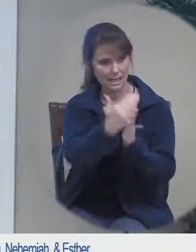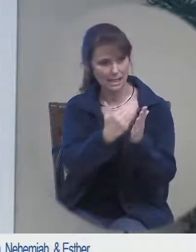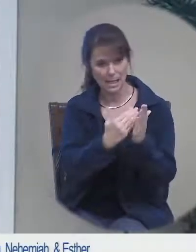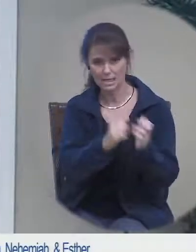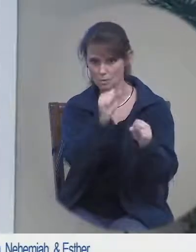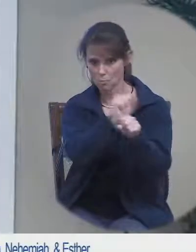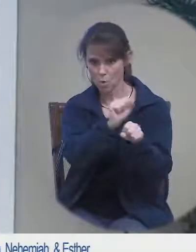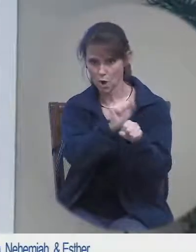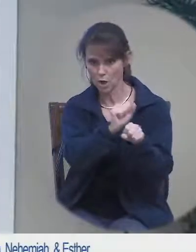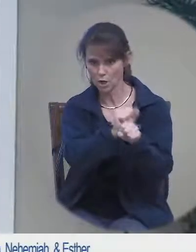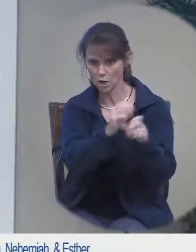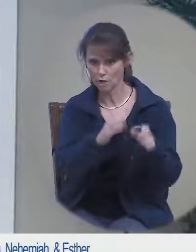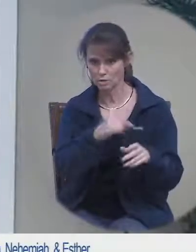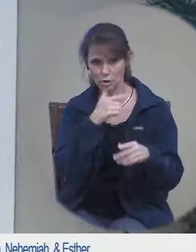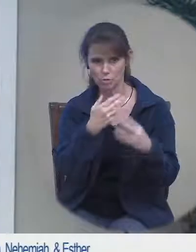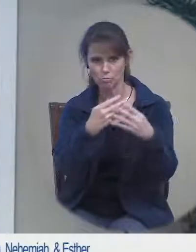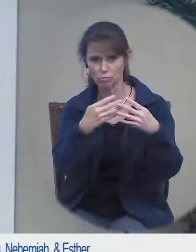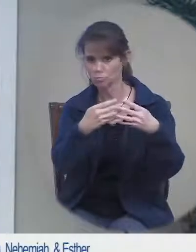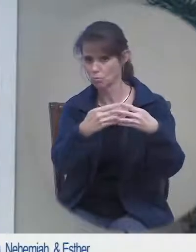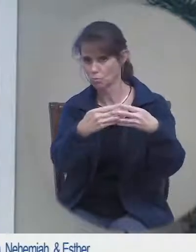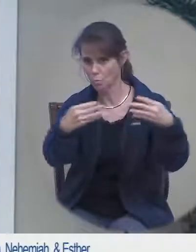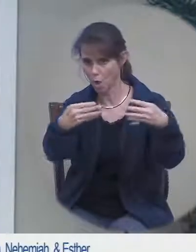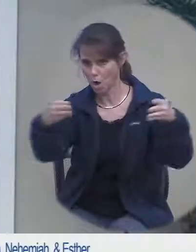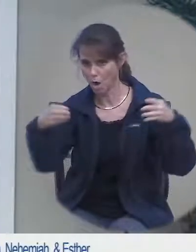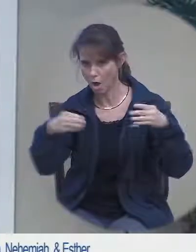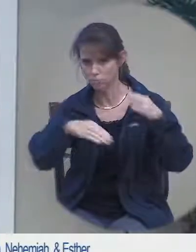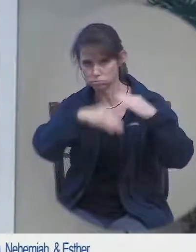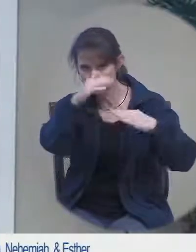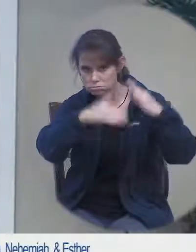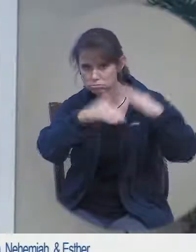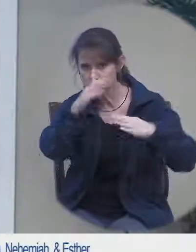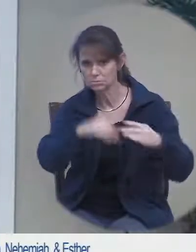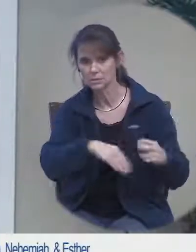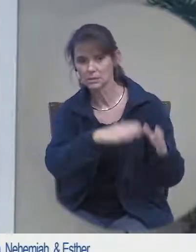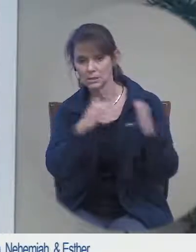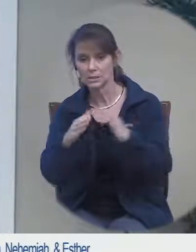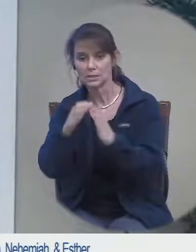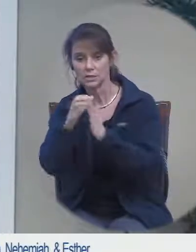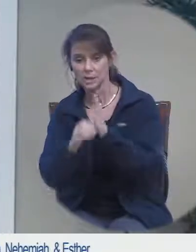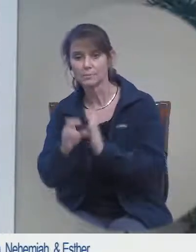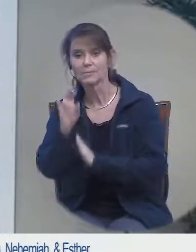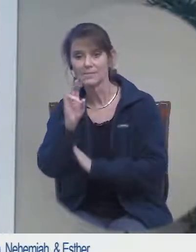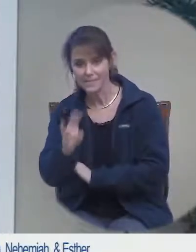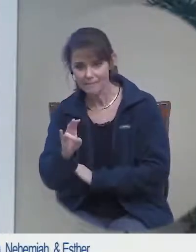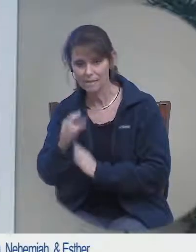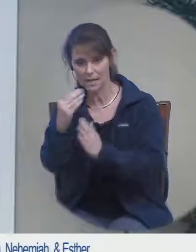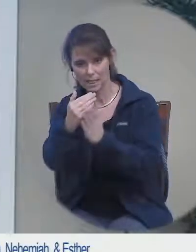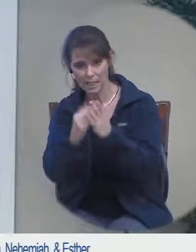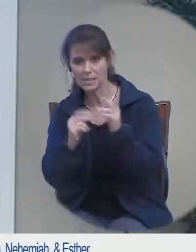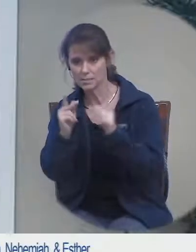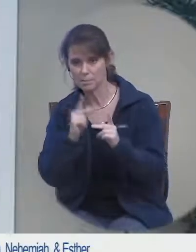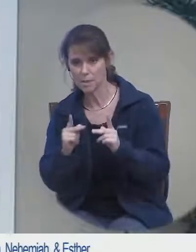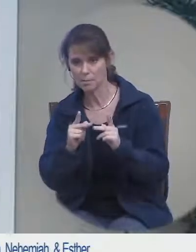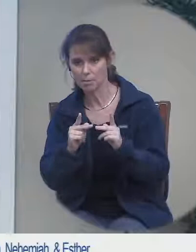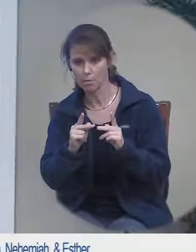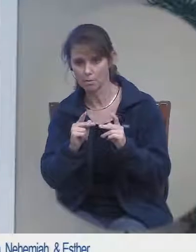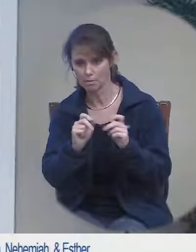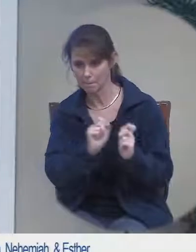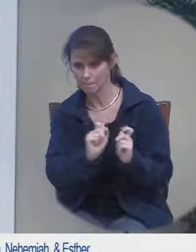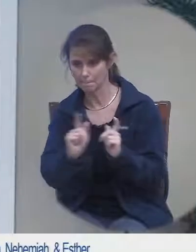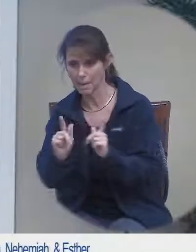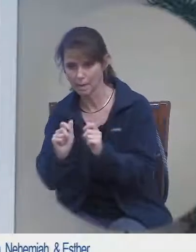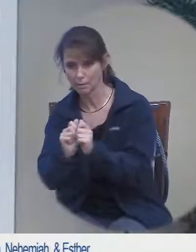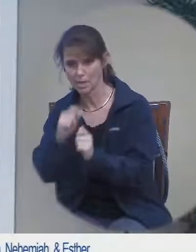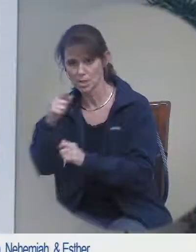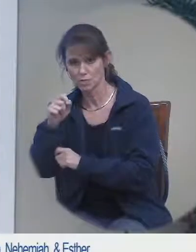on the wall. We see it in chapter 7 where he lists all those who returned with Zerubbabel. We look in chapter 8, he